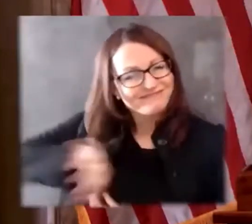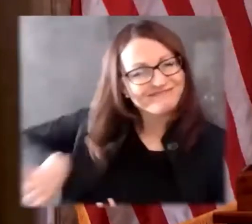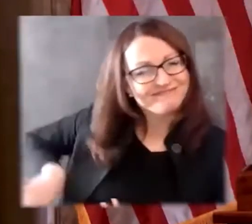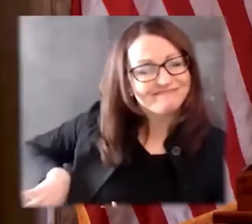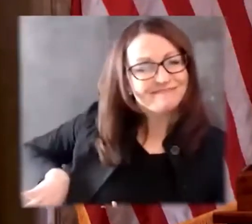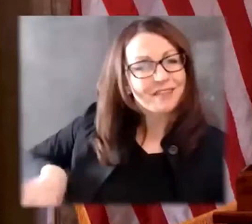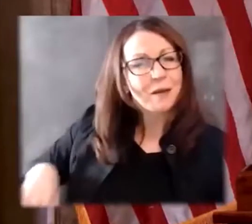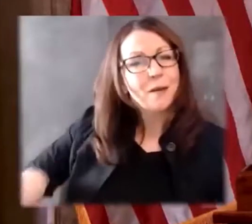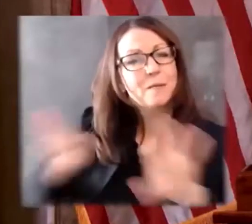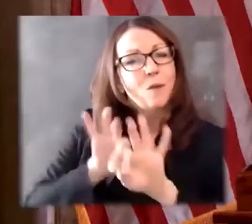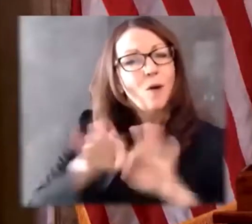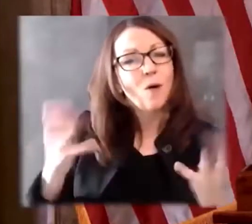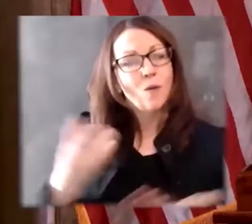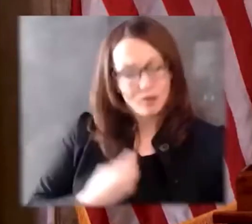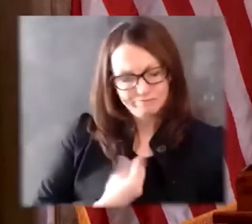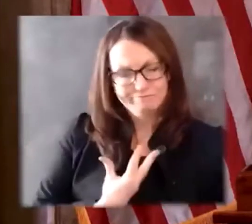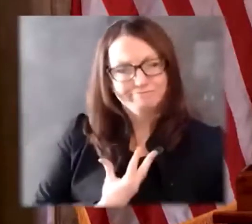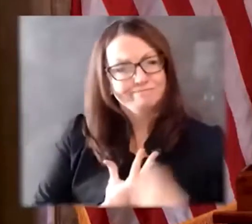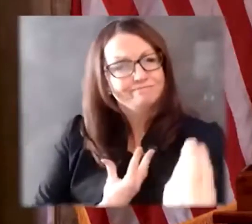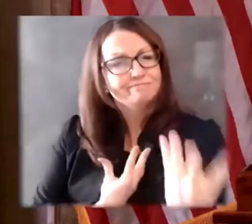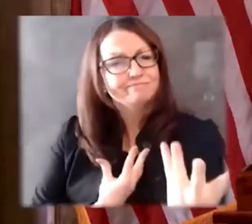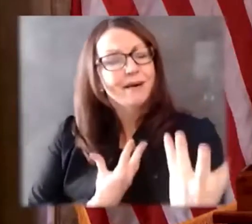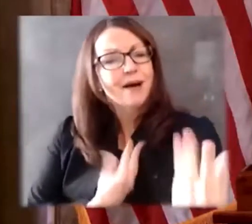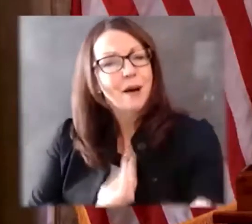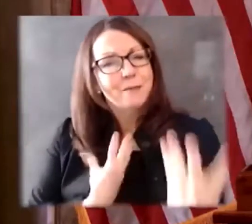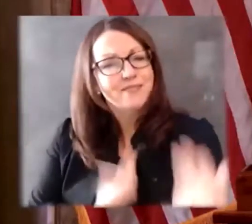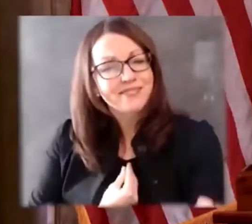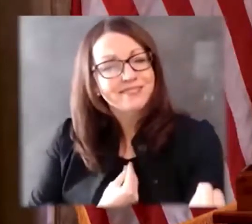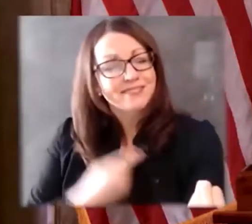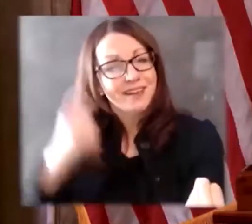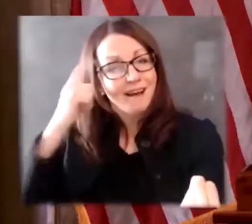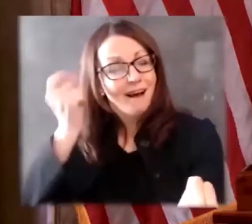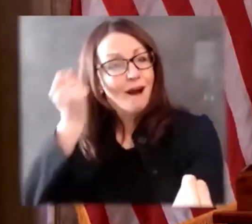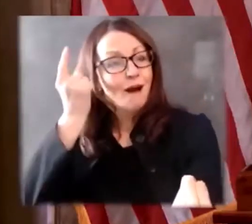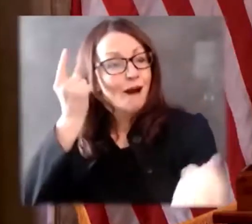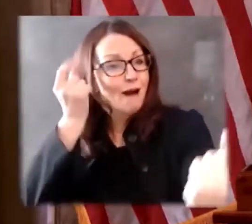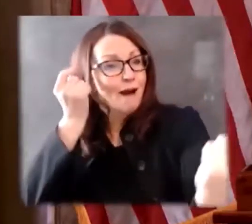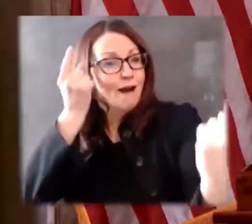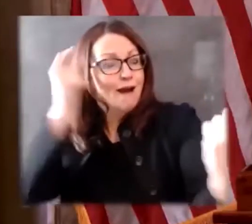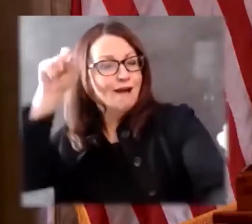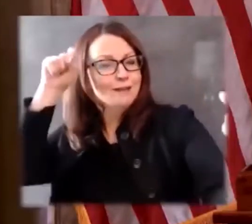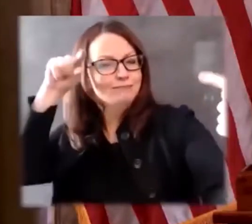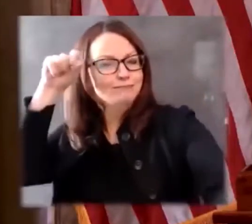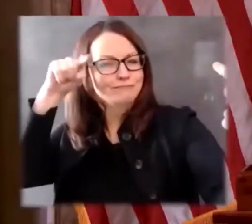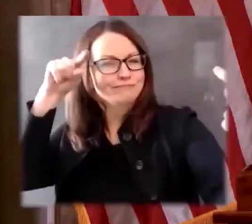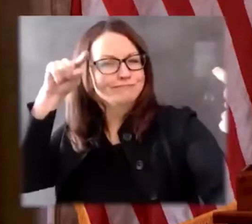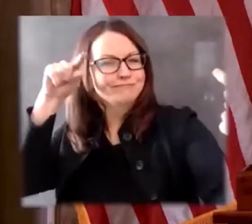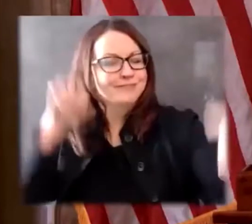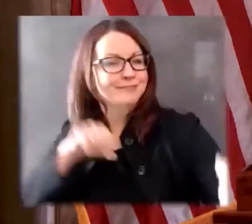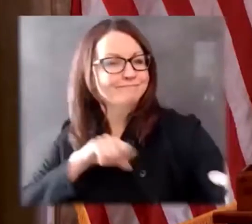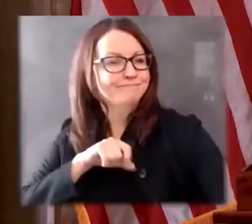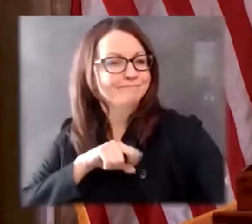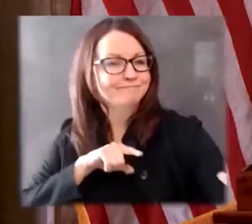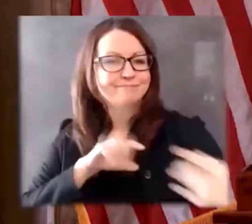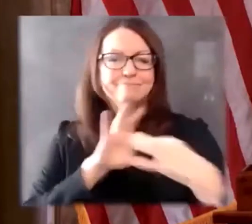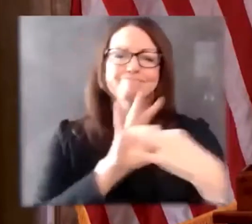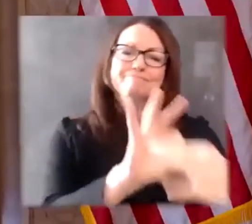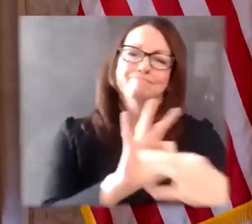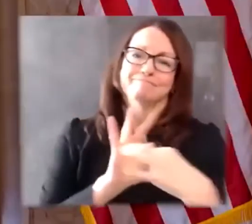better community than what we gave to those who, too, were carrying the burden of the last